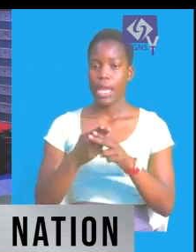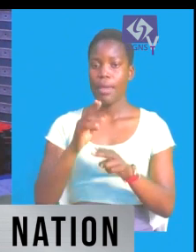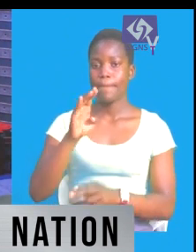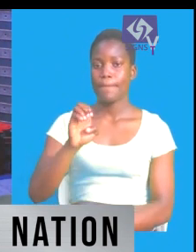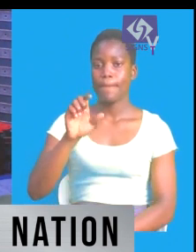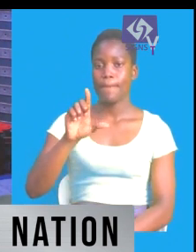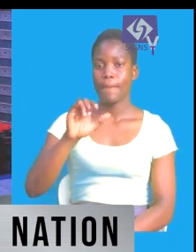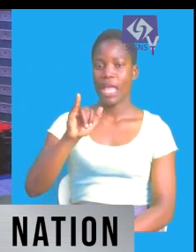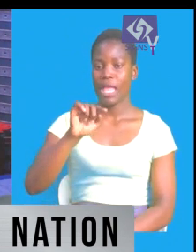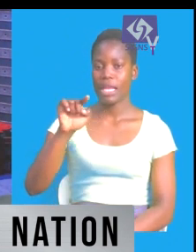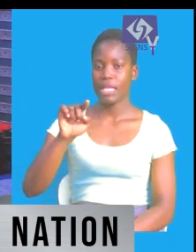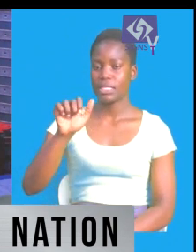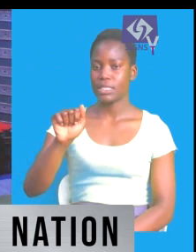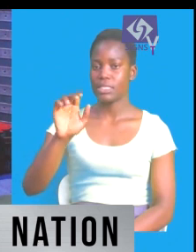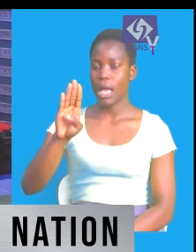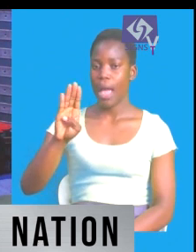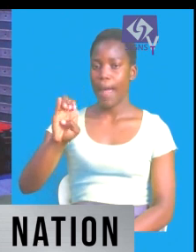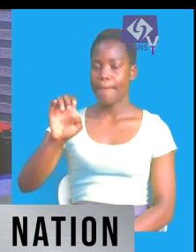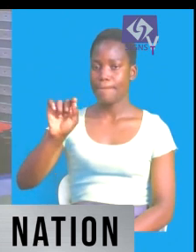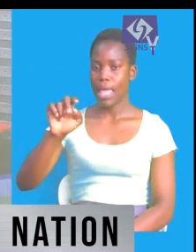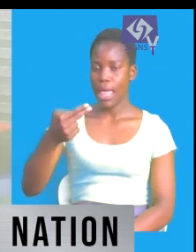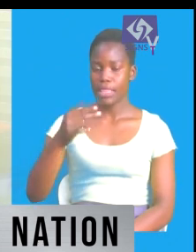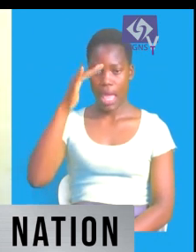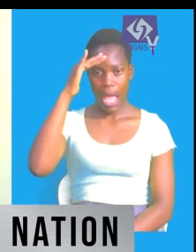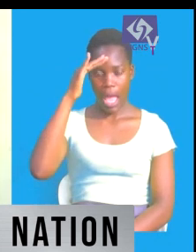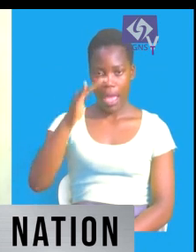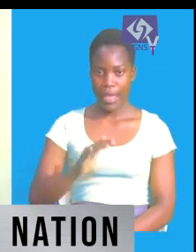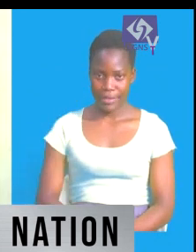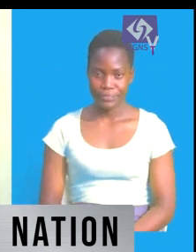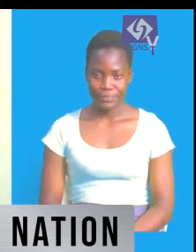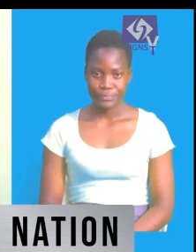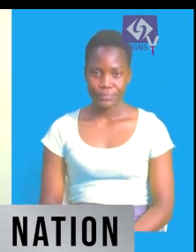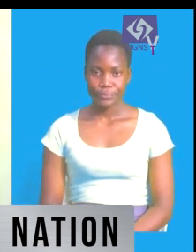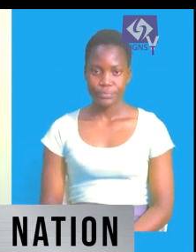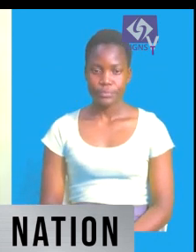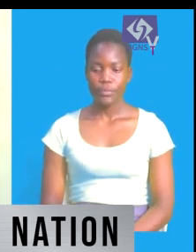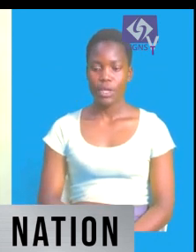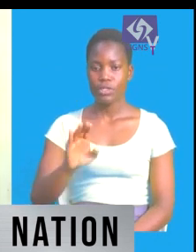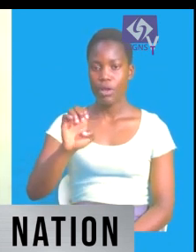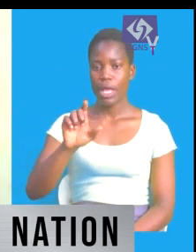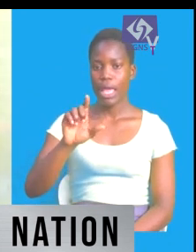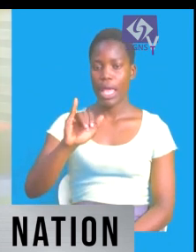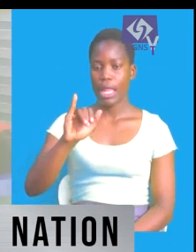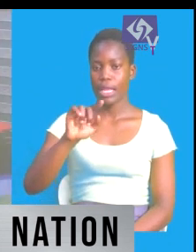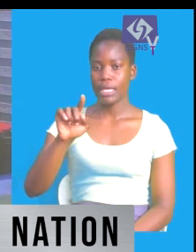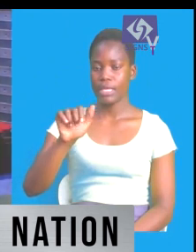Elizabeth. Hi, Elizabeth. Hi again, Jonah. Yes. Elizabeth Michael.